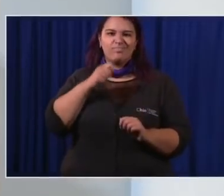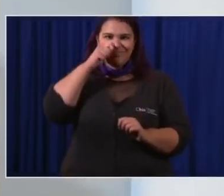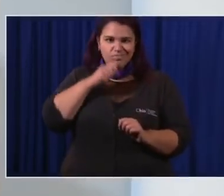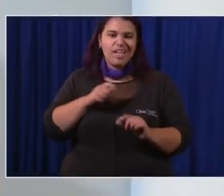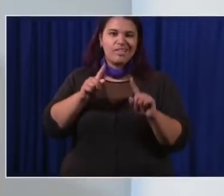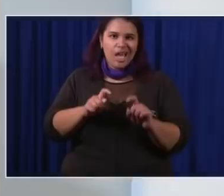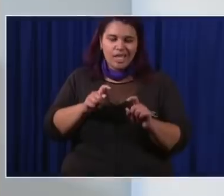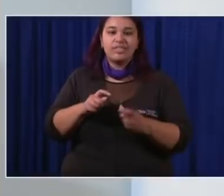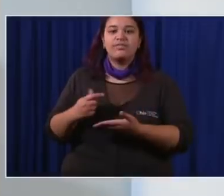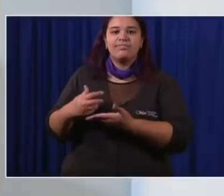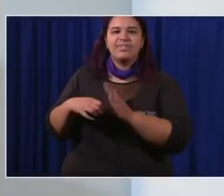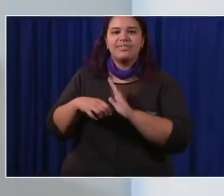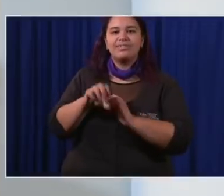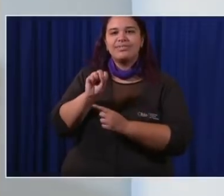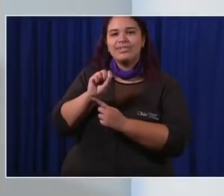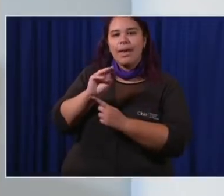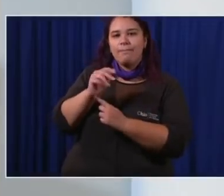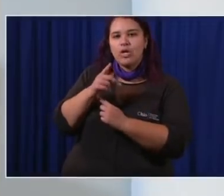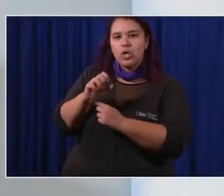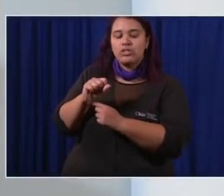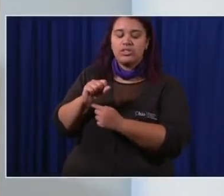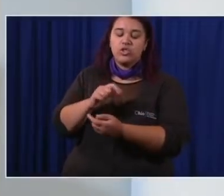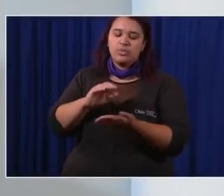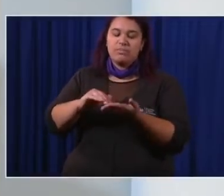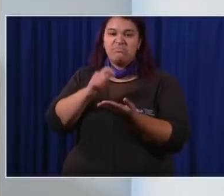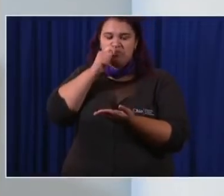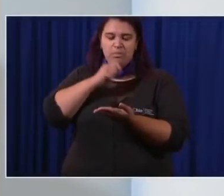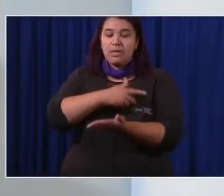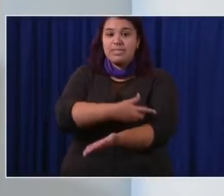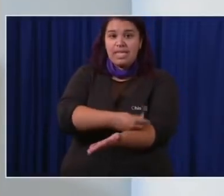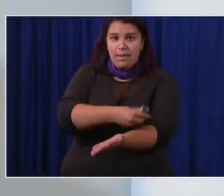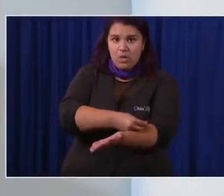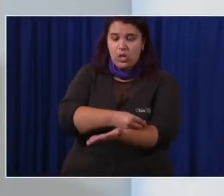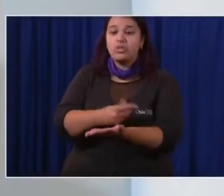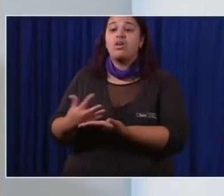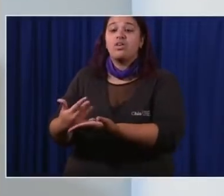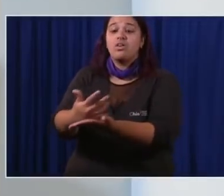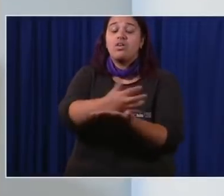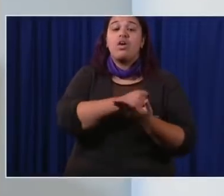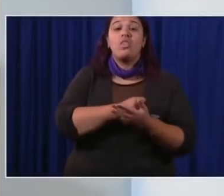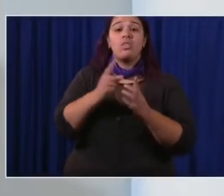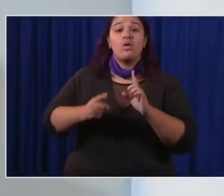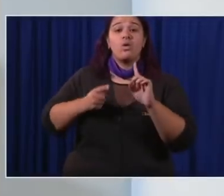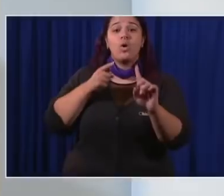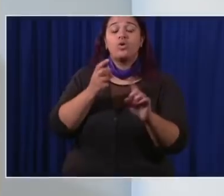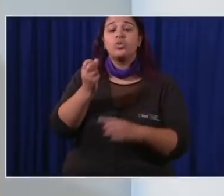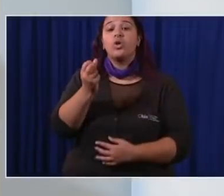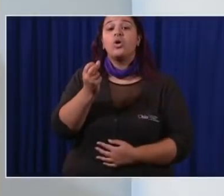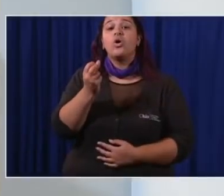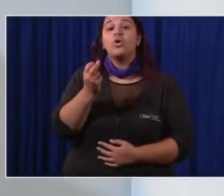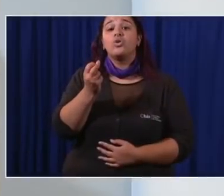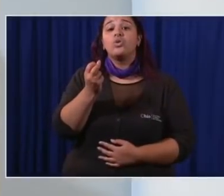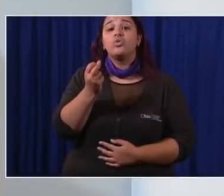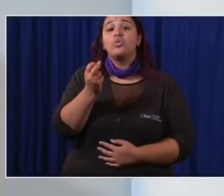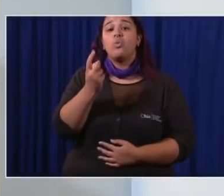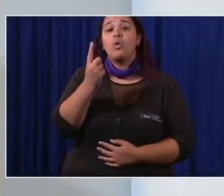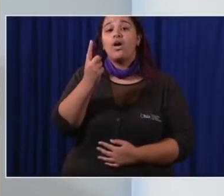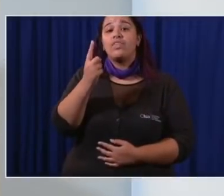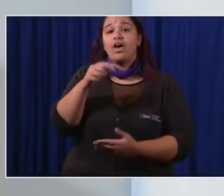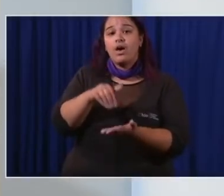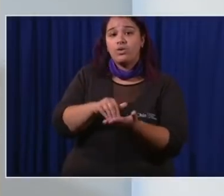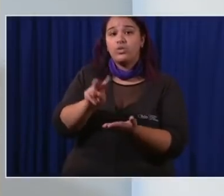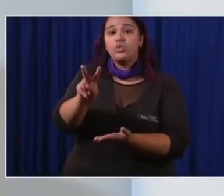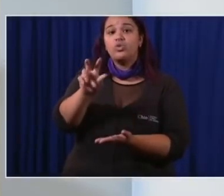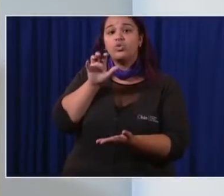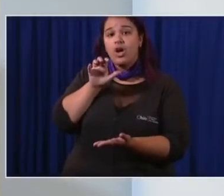day of this. They're going to be starting out in Central Ohio. The goal is to collect 1,200 samples from individuals statewide. They'll do it as fast as